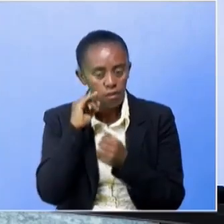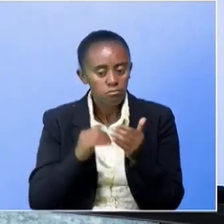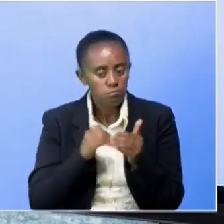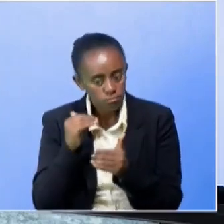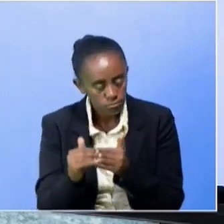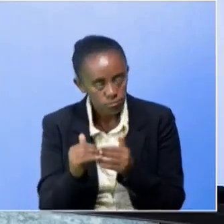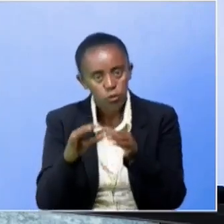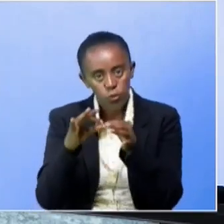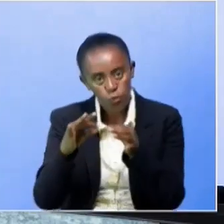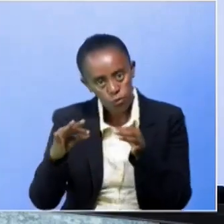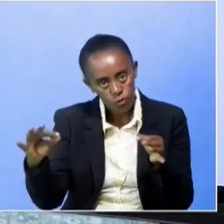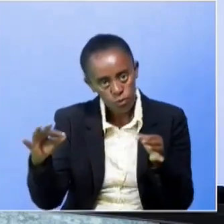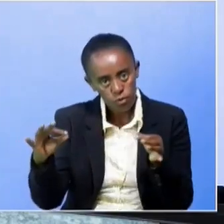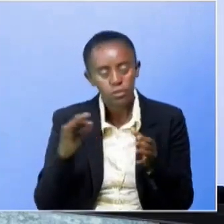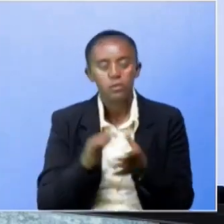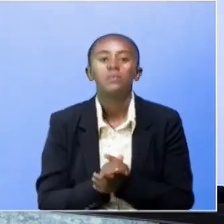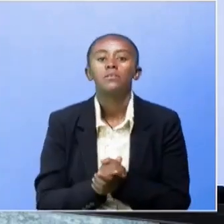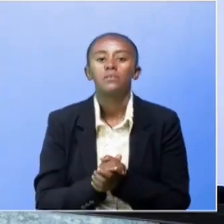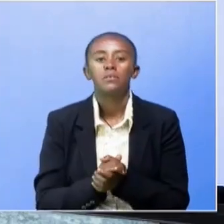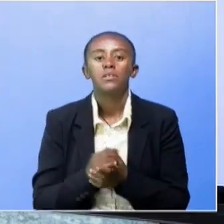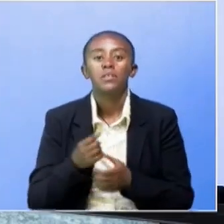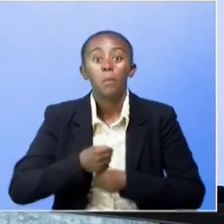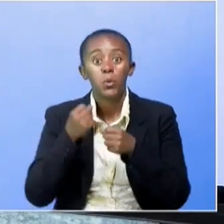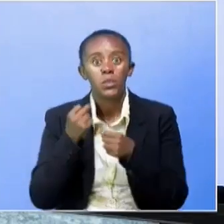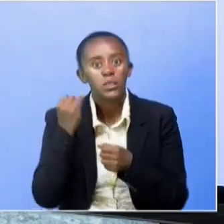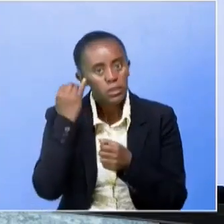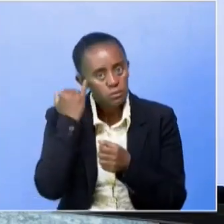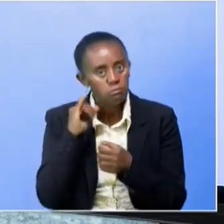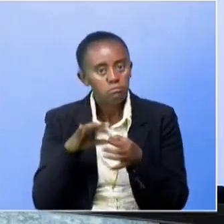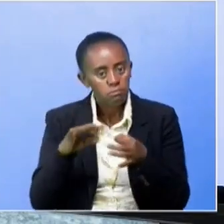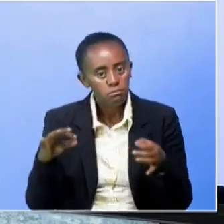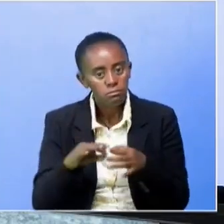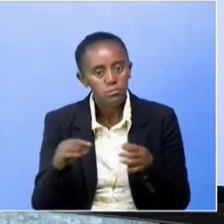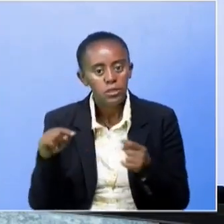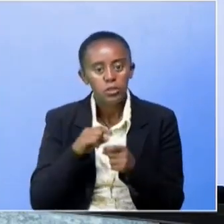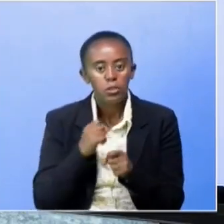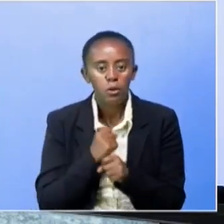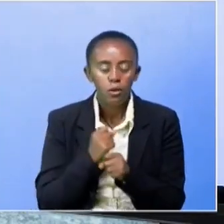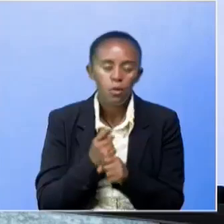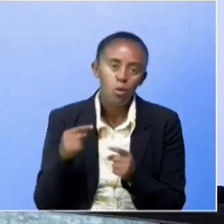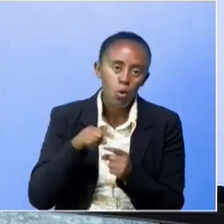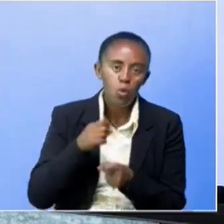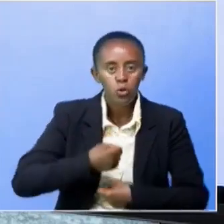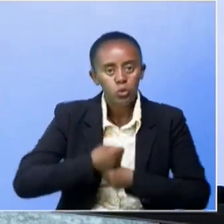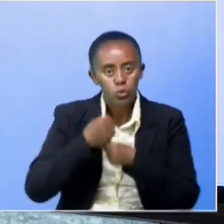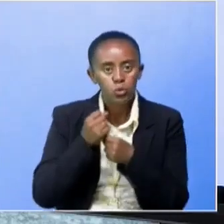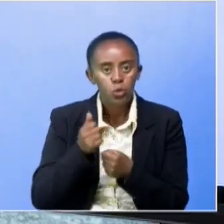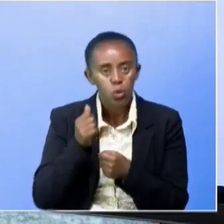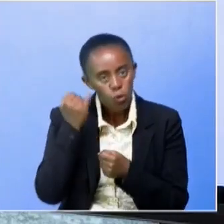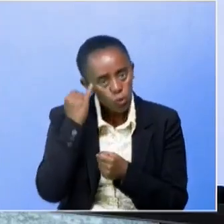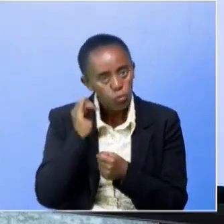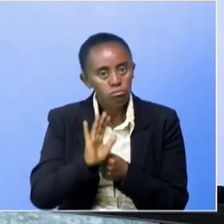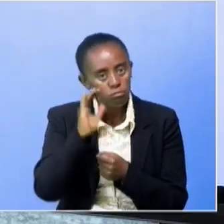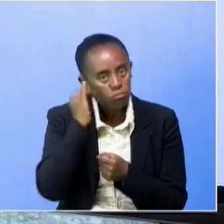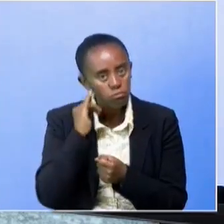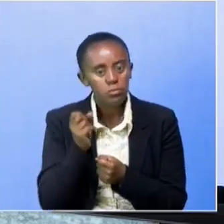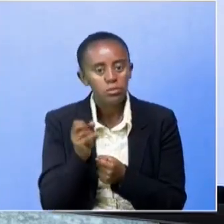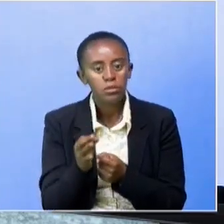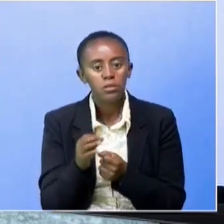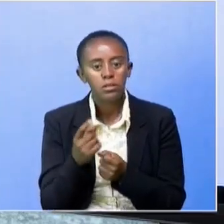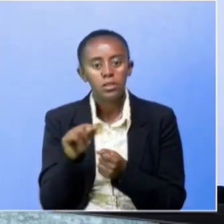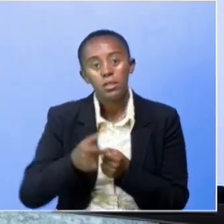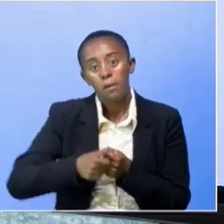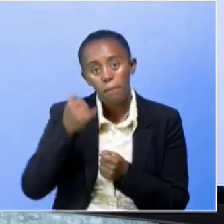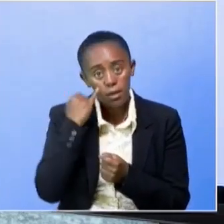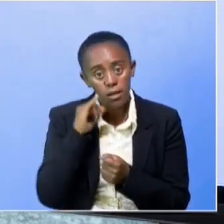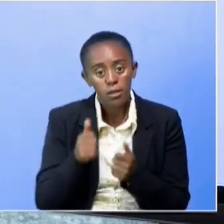on, you have to make the supporting sentences to make or to support your idea of the main